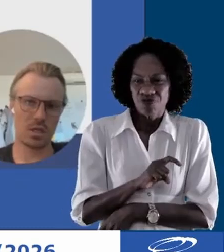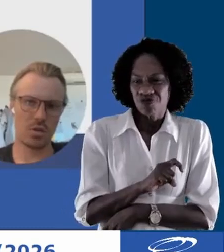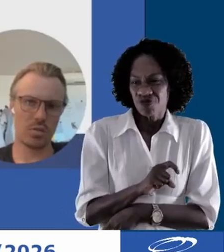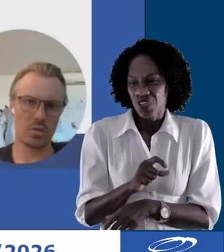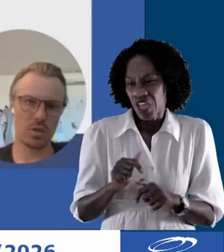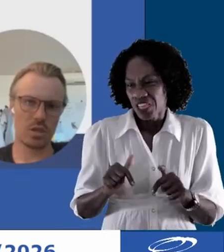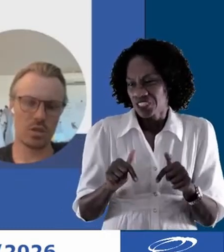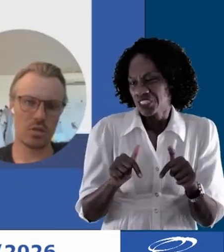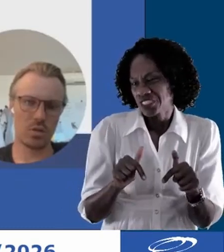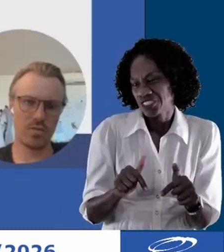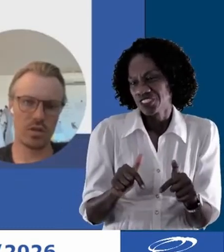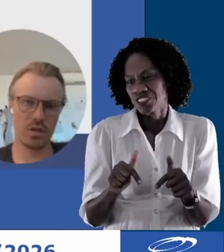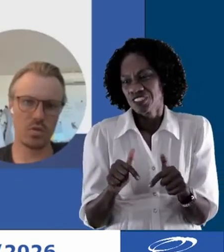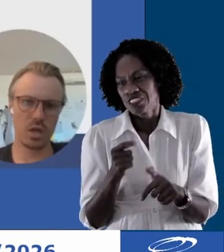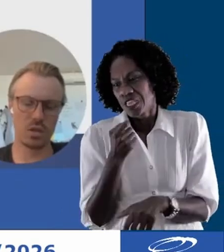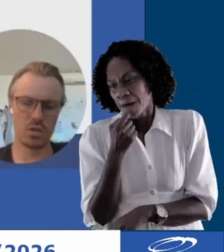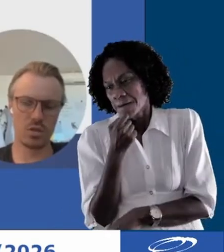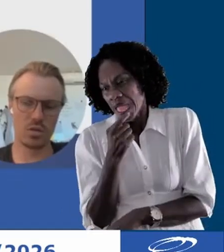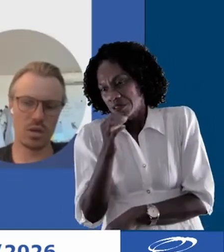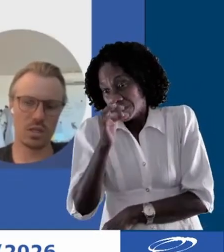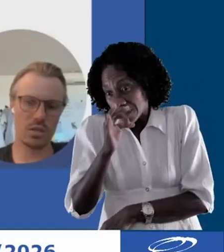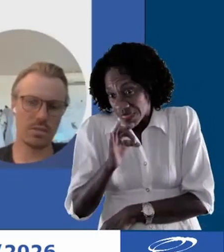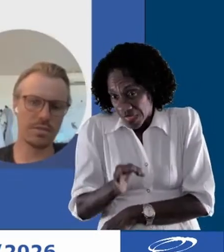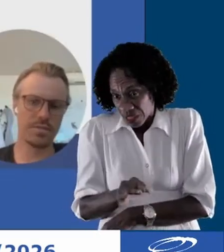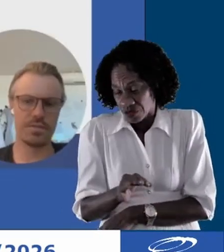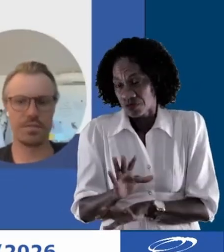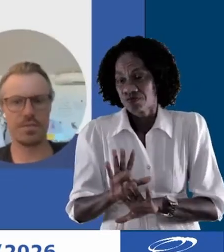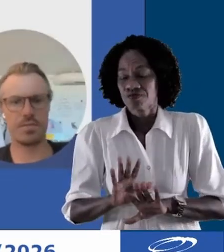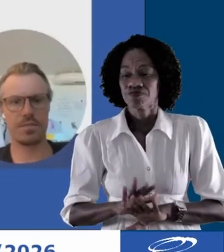ask open questions to hopefully nuance your horizon.